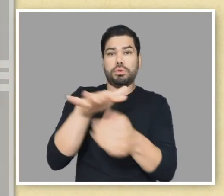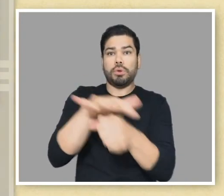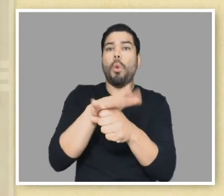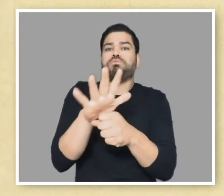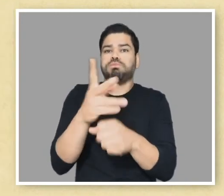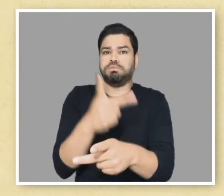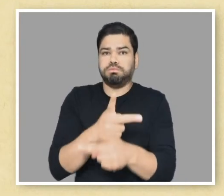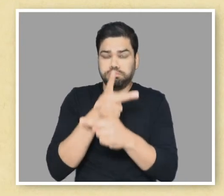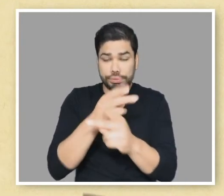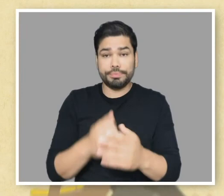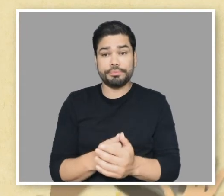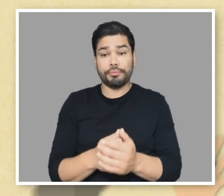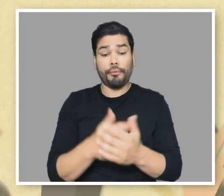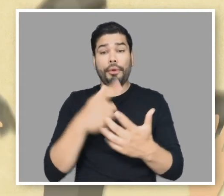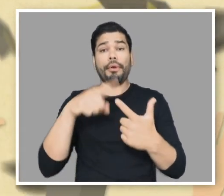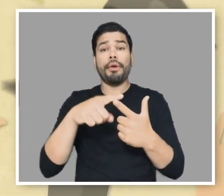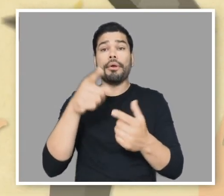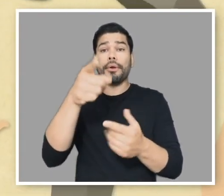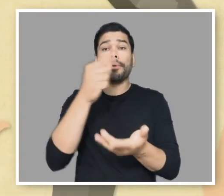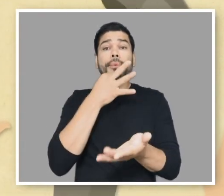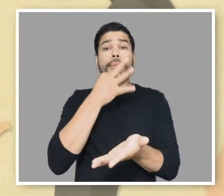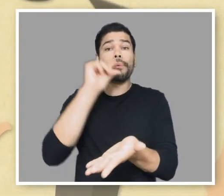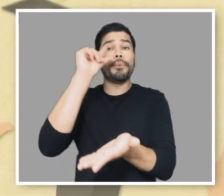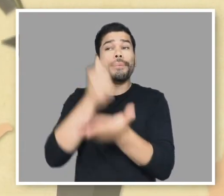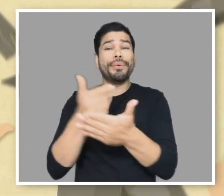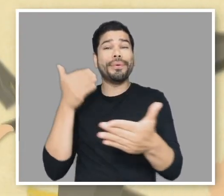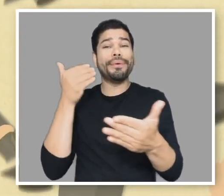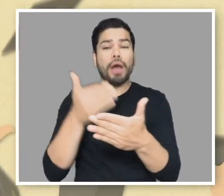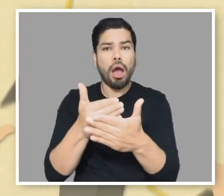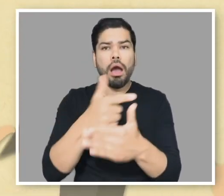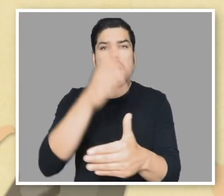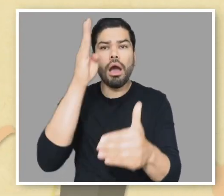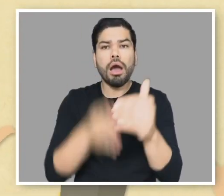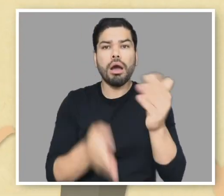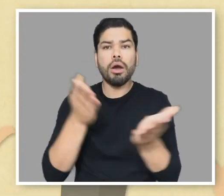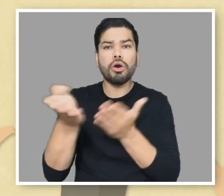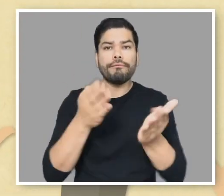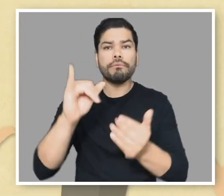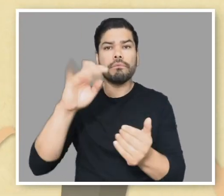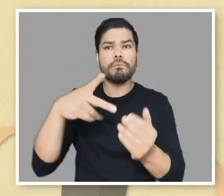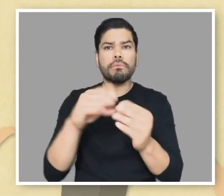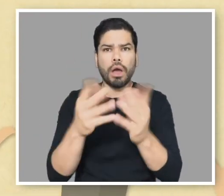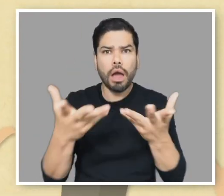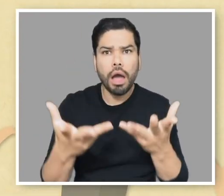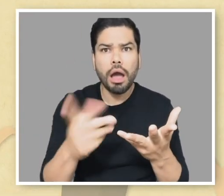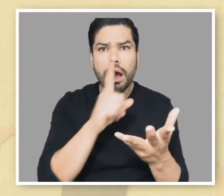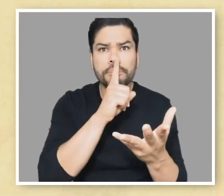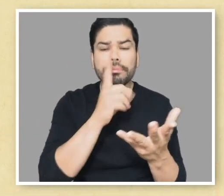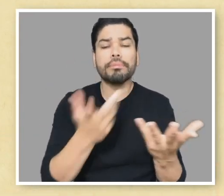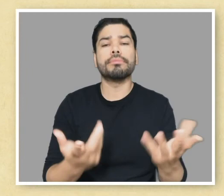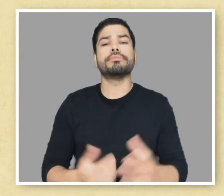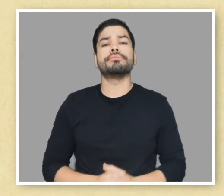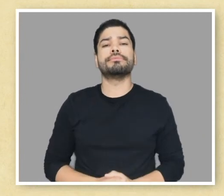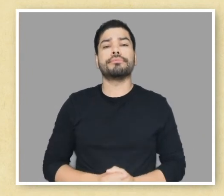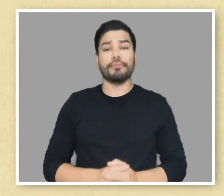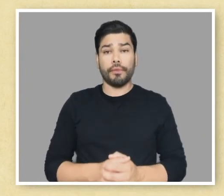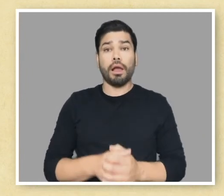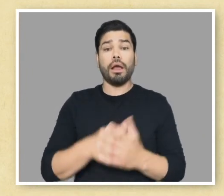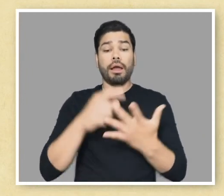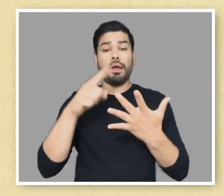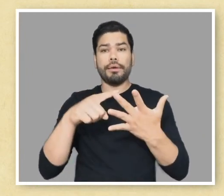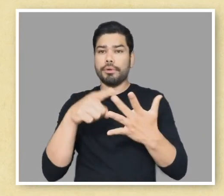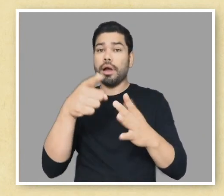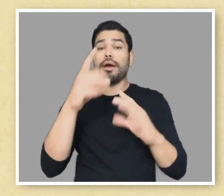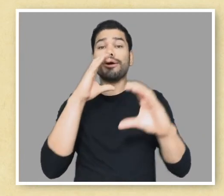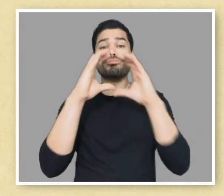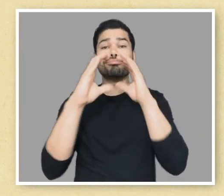district, ending services before your child graduates with a regular diploma based on state standards, severely limiting